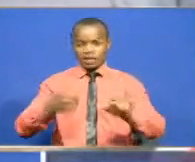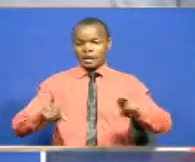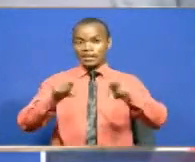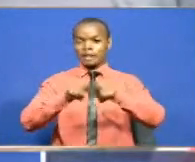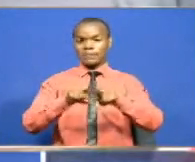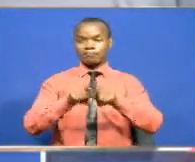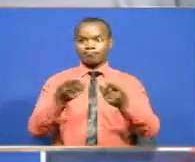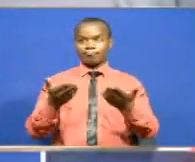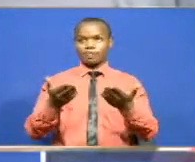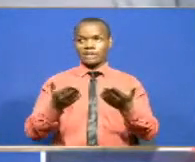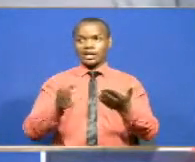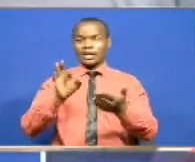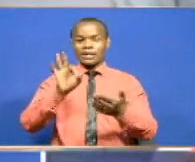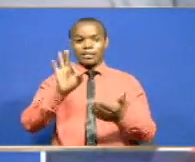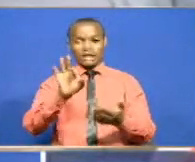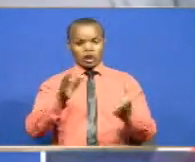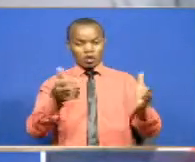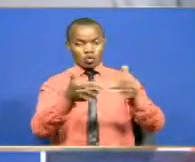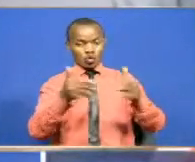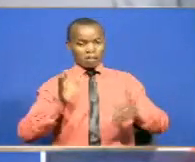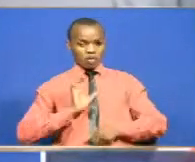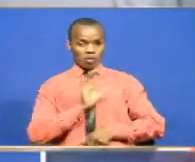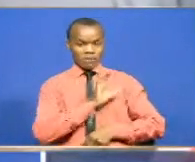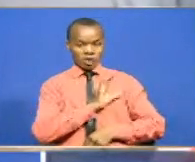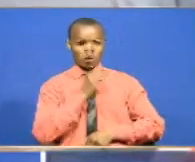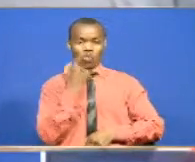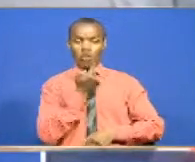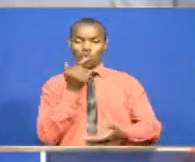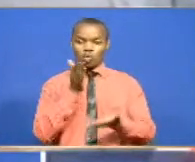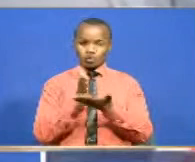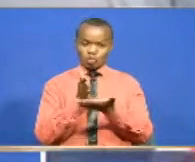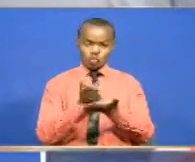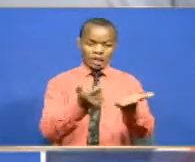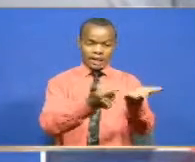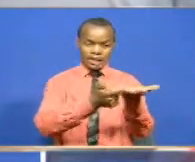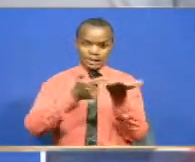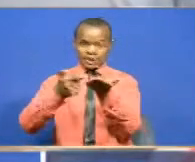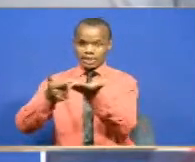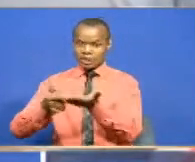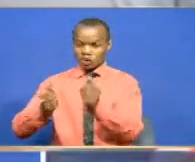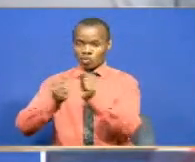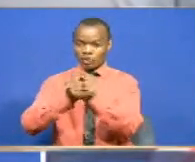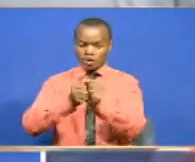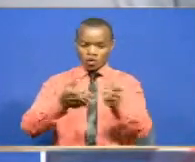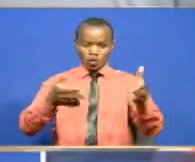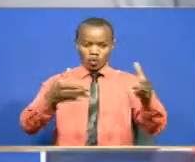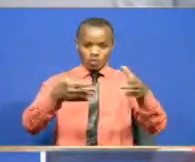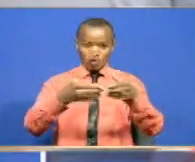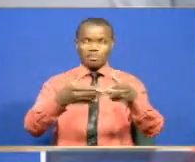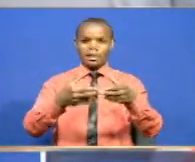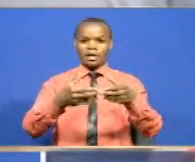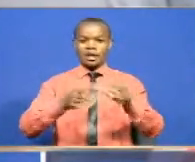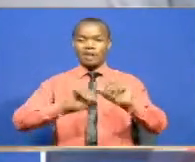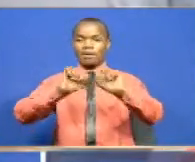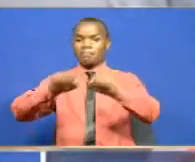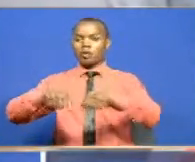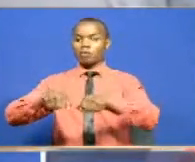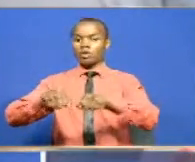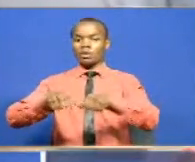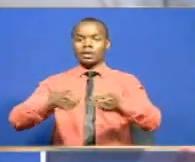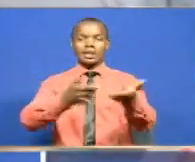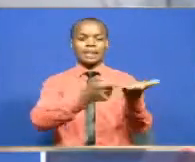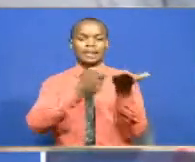representatives from here who will actually sit down with the technical team to iron out some of those